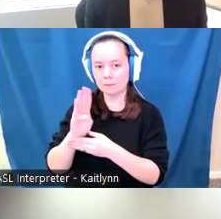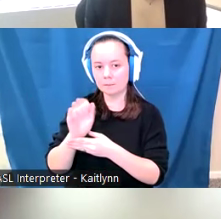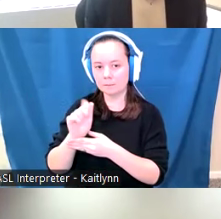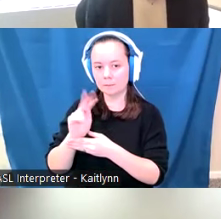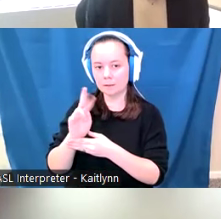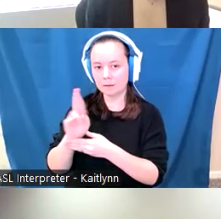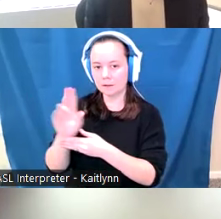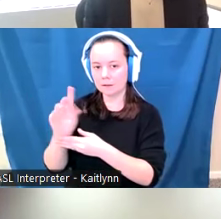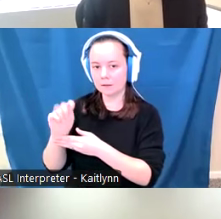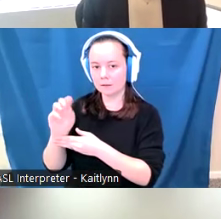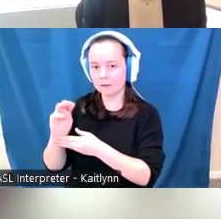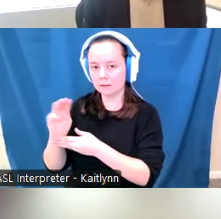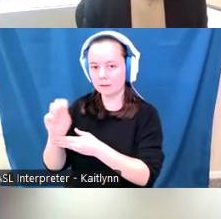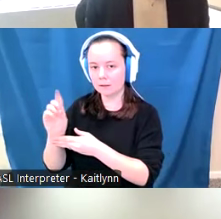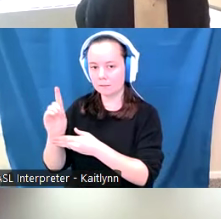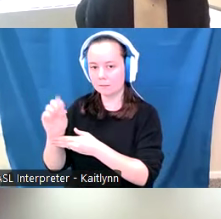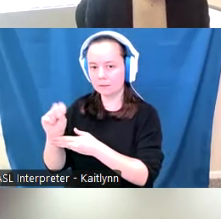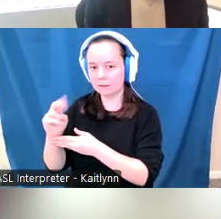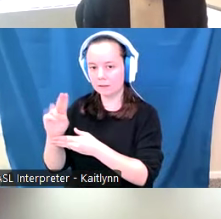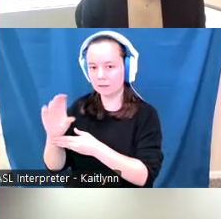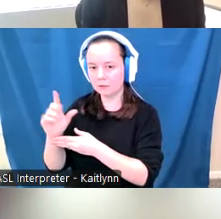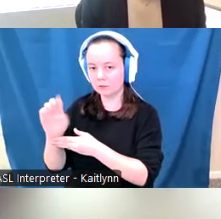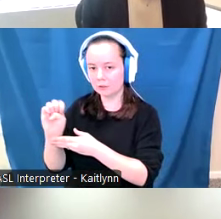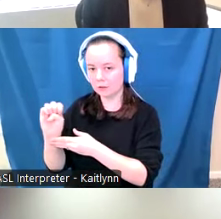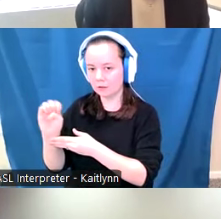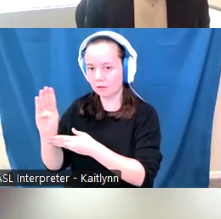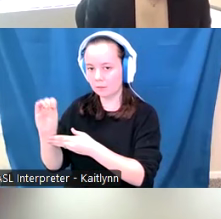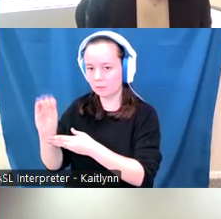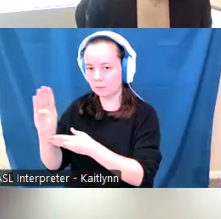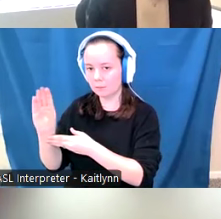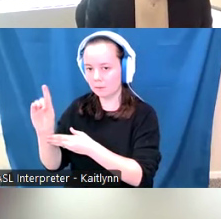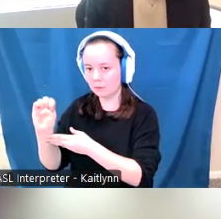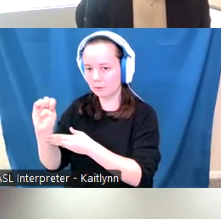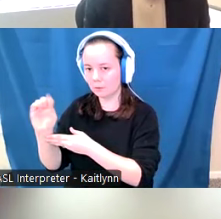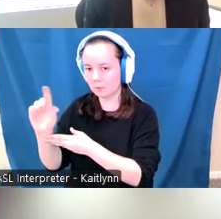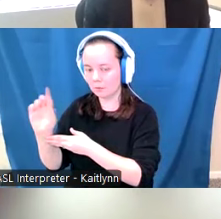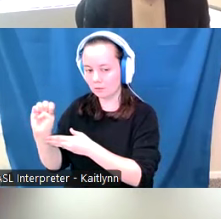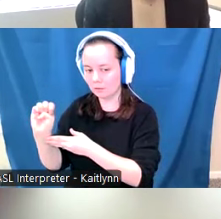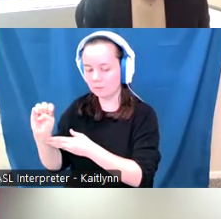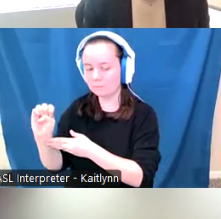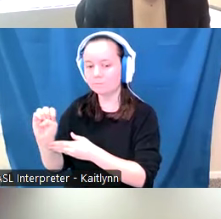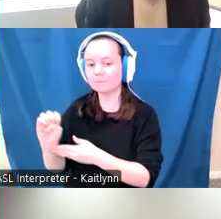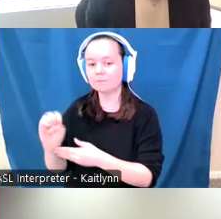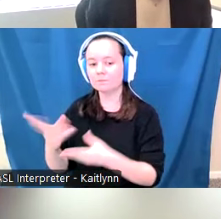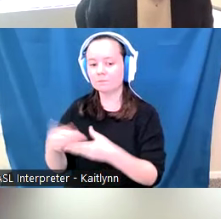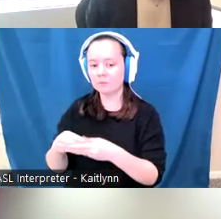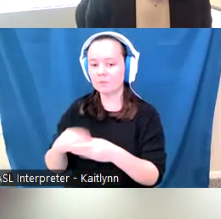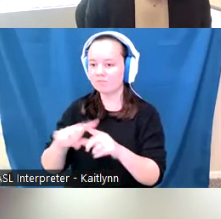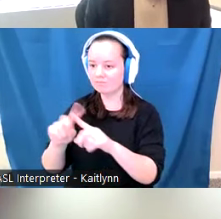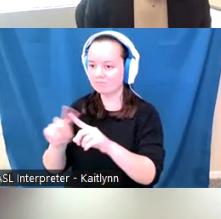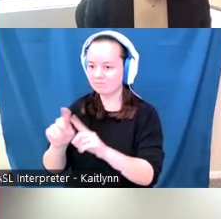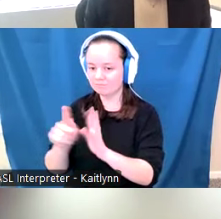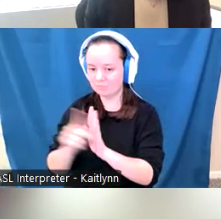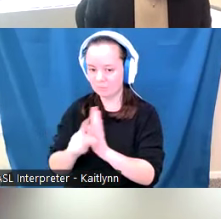in several areas, including health, immigration, housing, the economy, and several other programs.